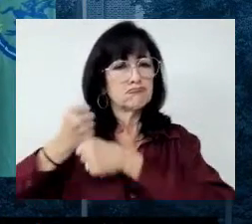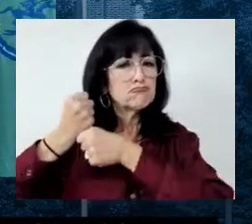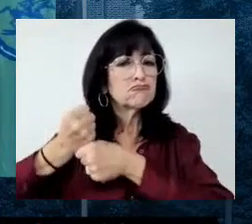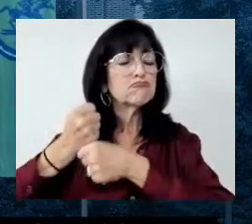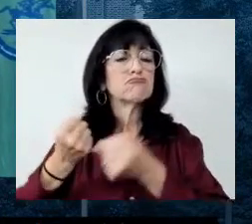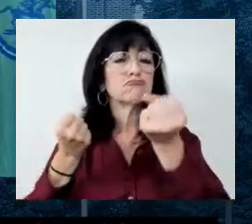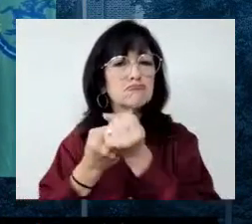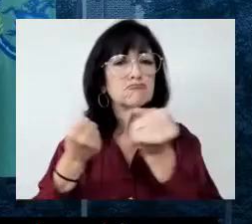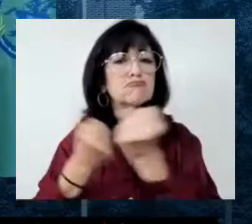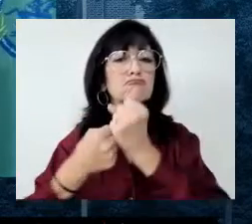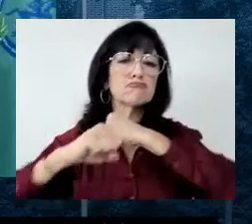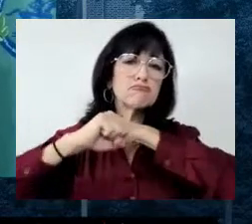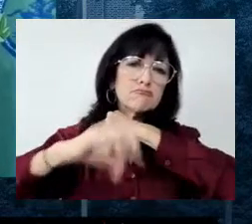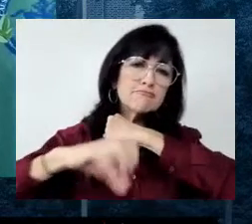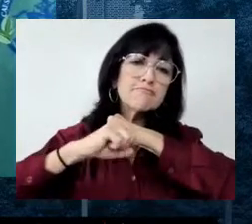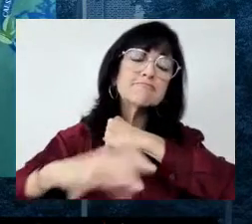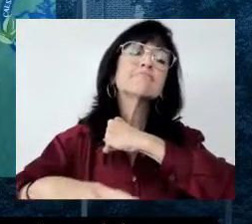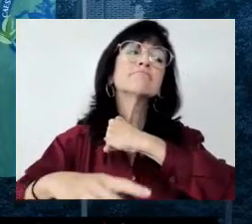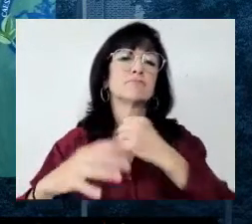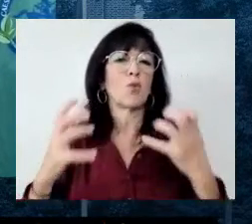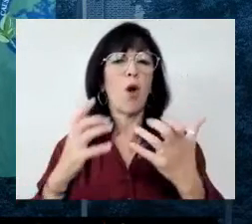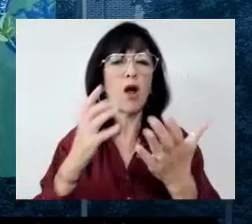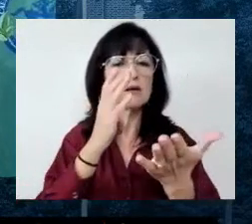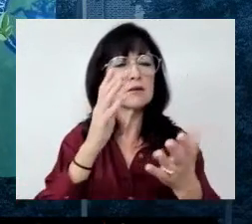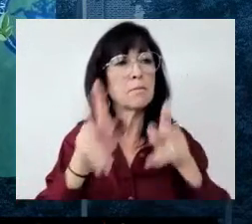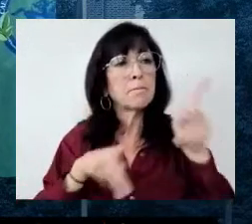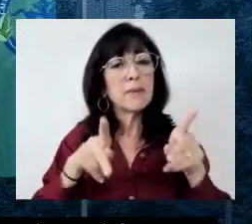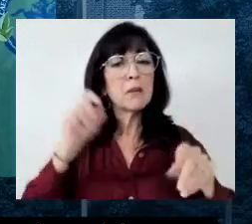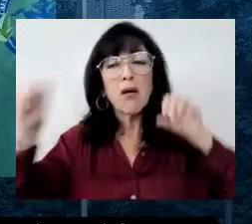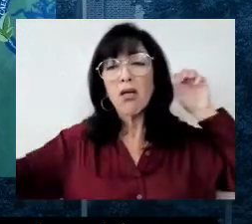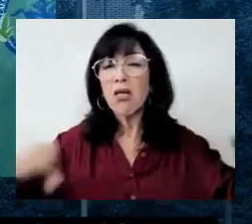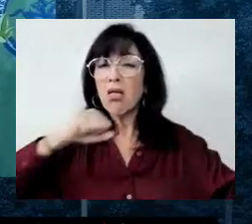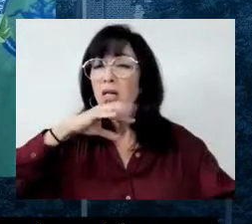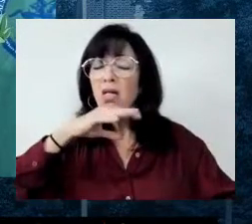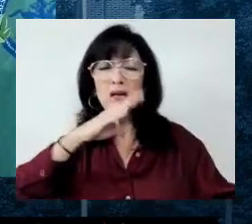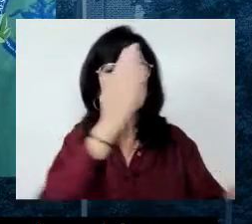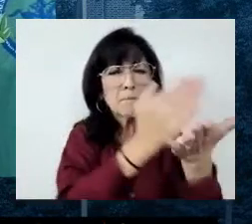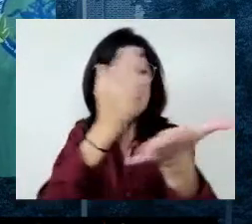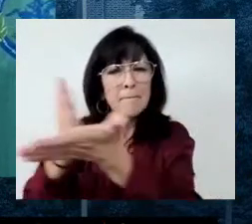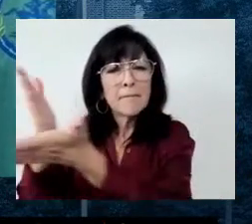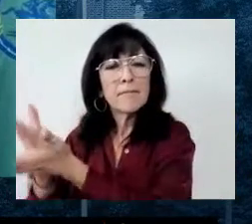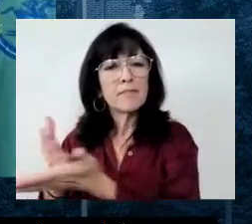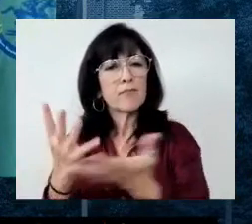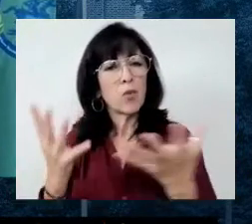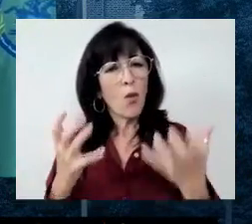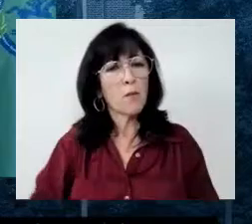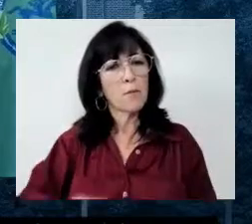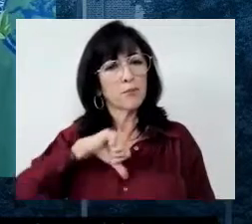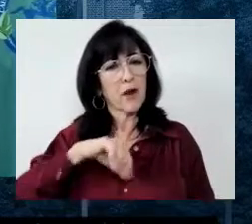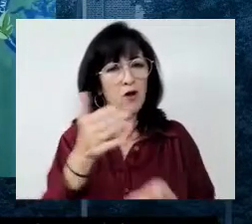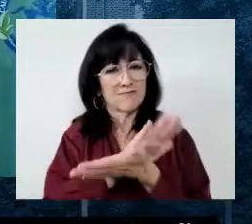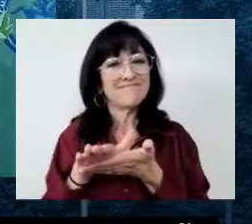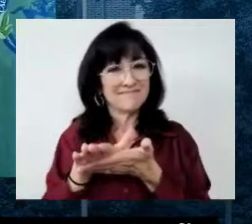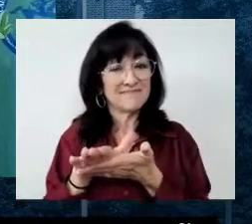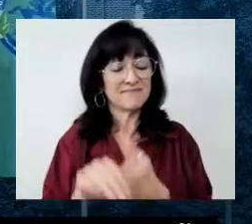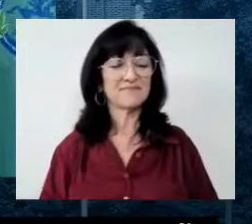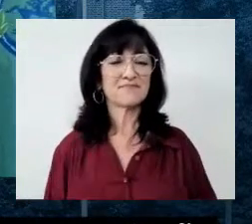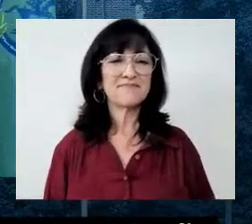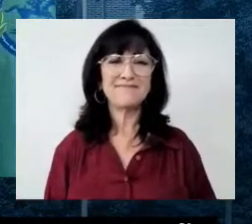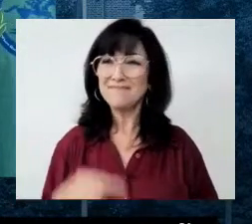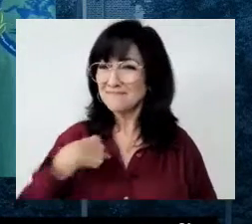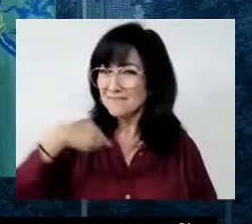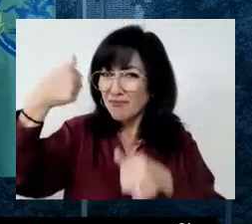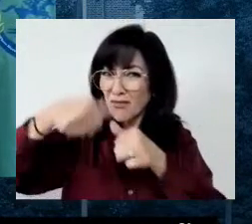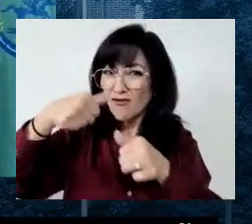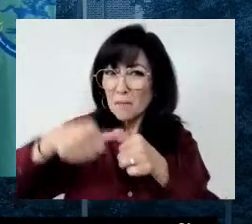very active campaign to stop litter across the country. One of the things I remember most about that, they